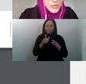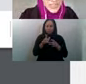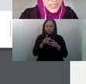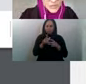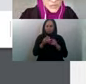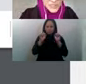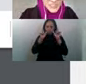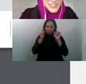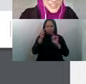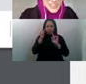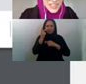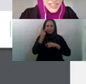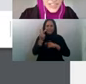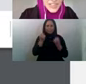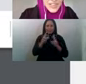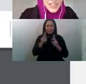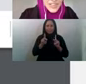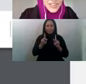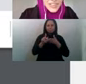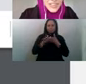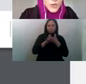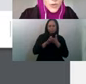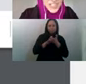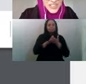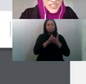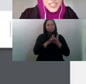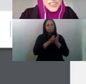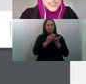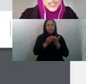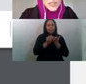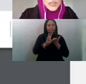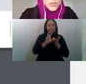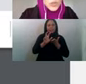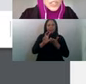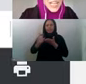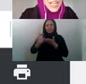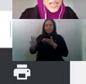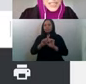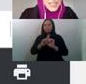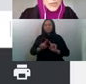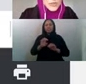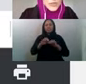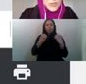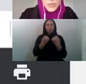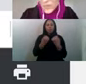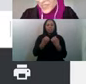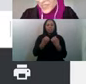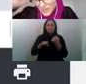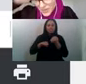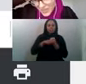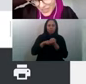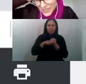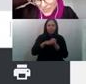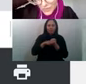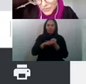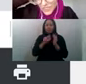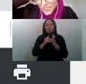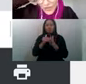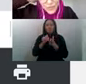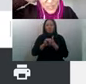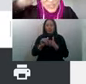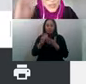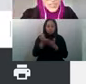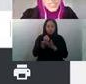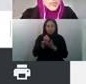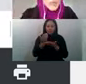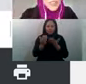so many different organizations supporting, you know, 2 million raise might not seem like